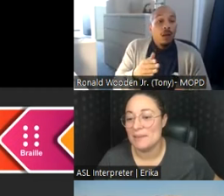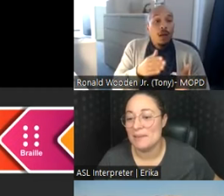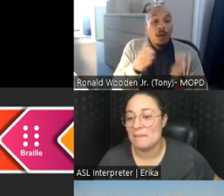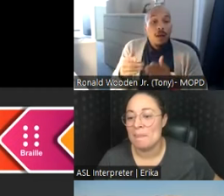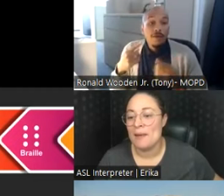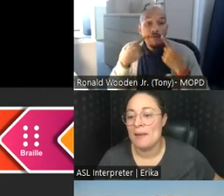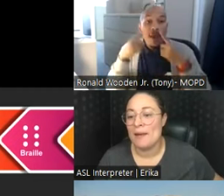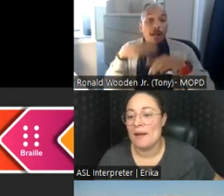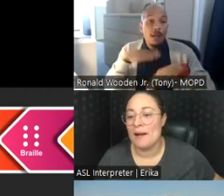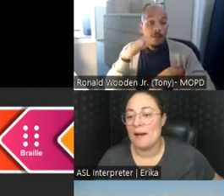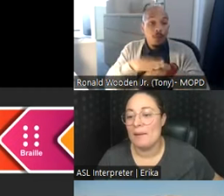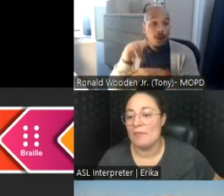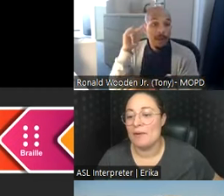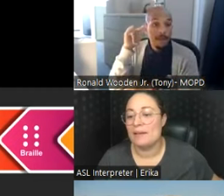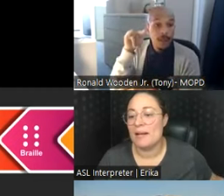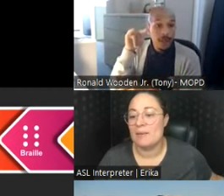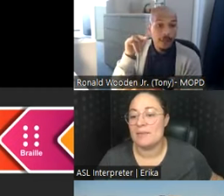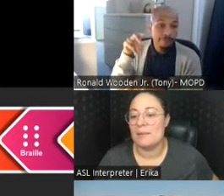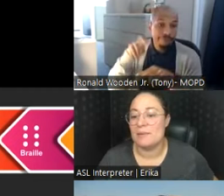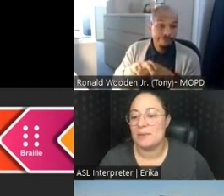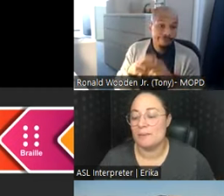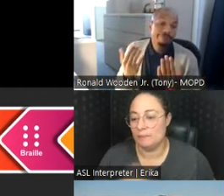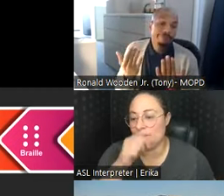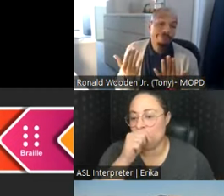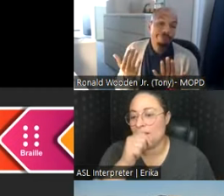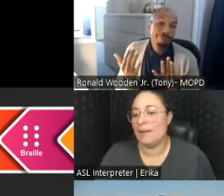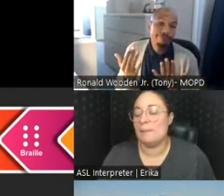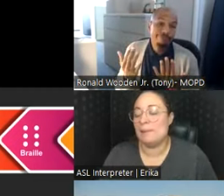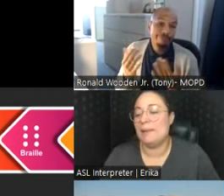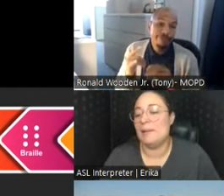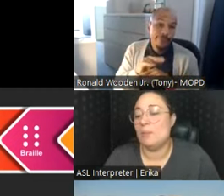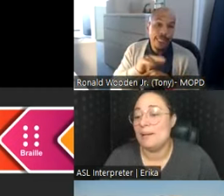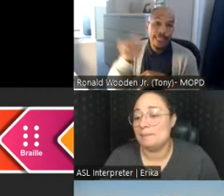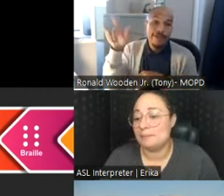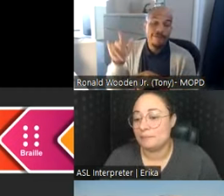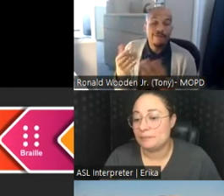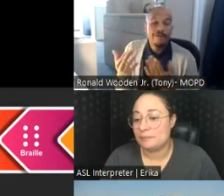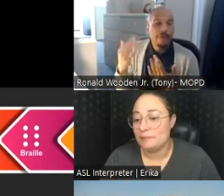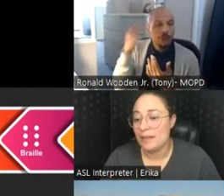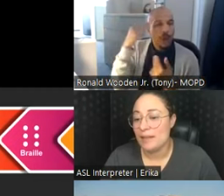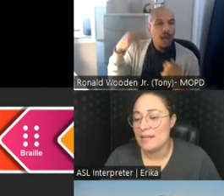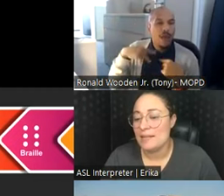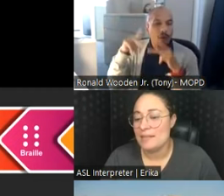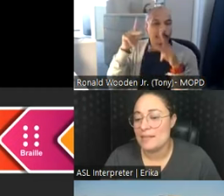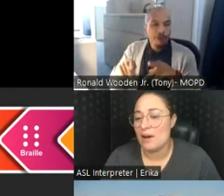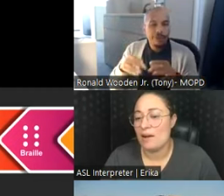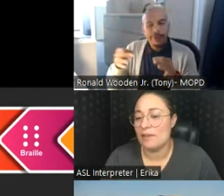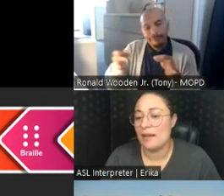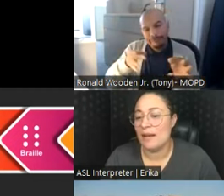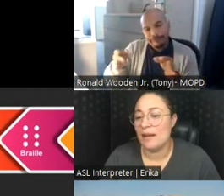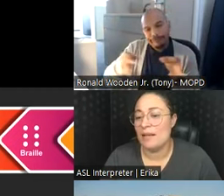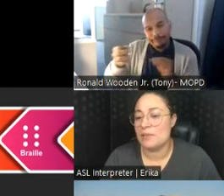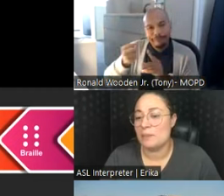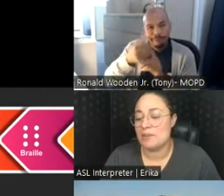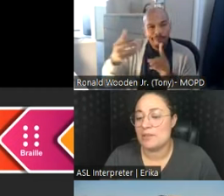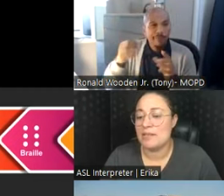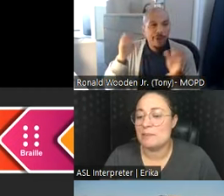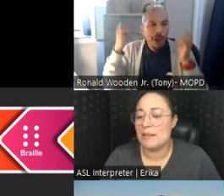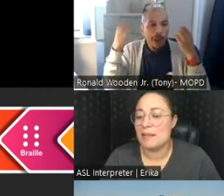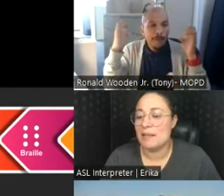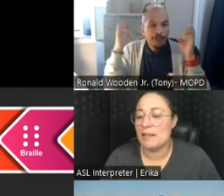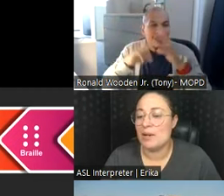So finally I was able to get on the plane and wait and take off. And there was a